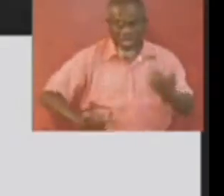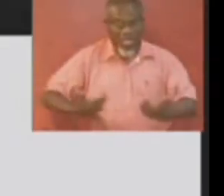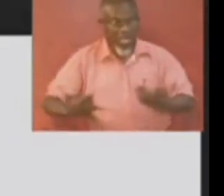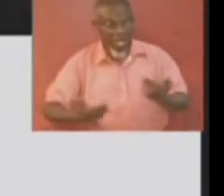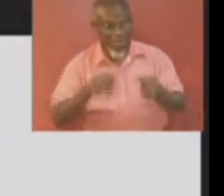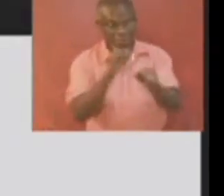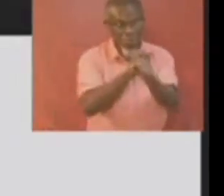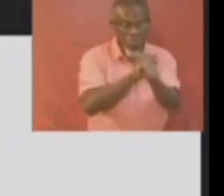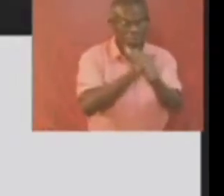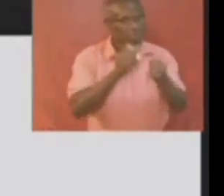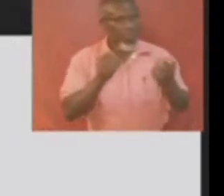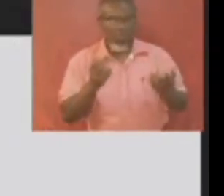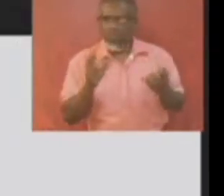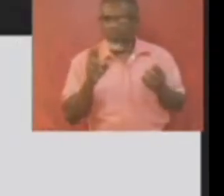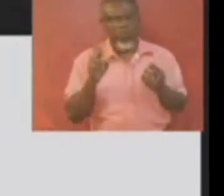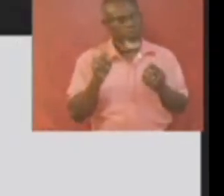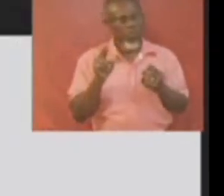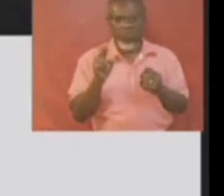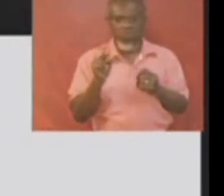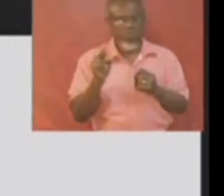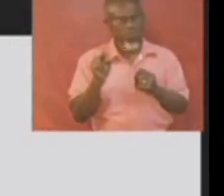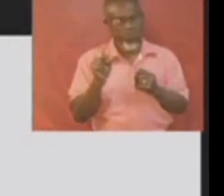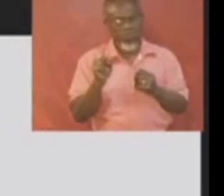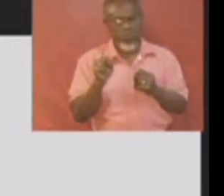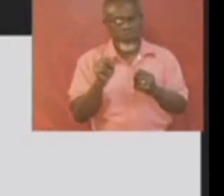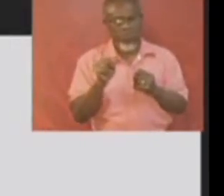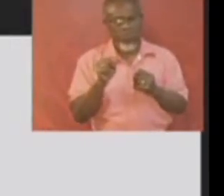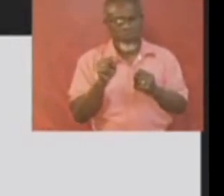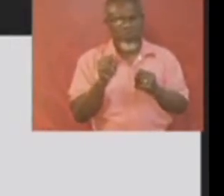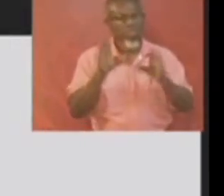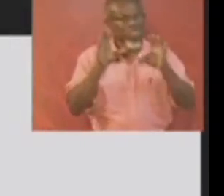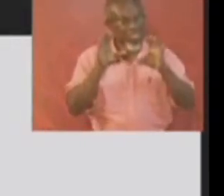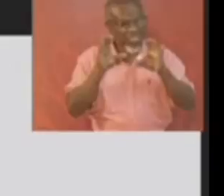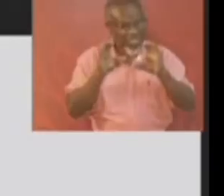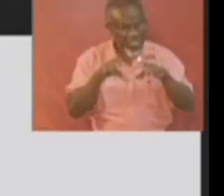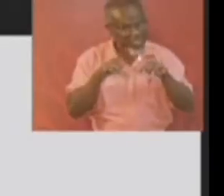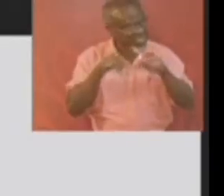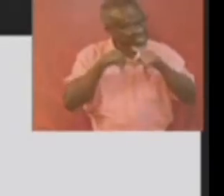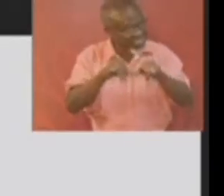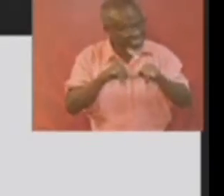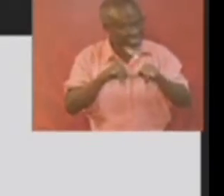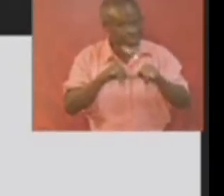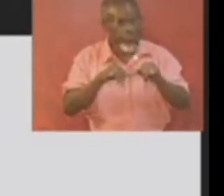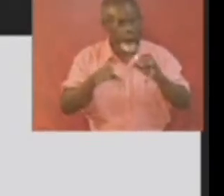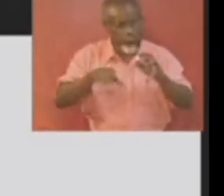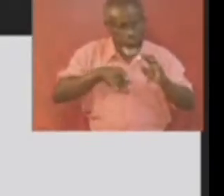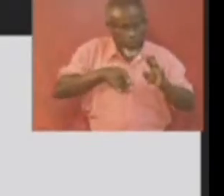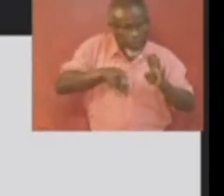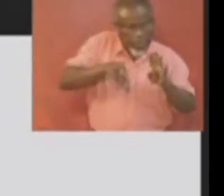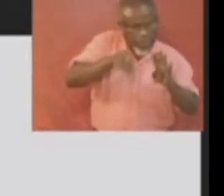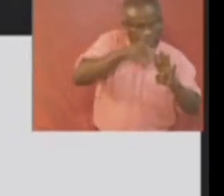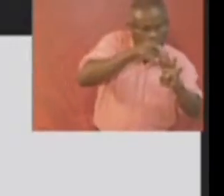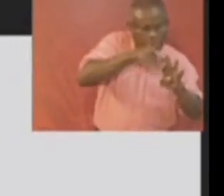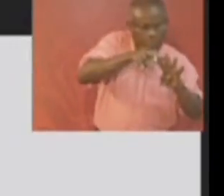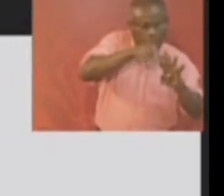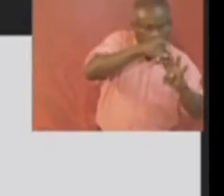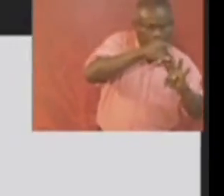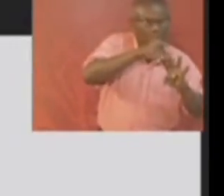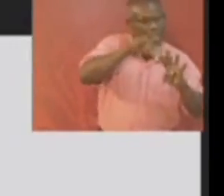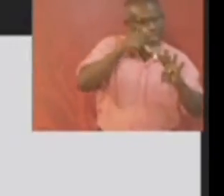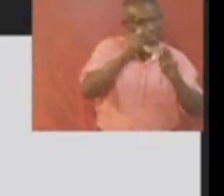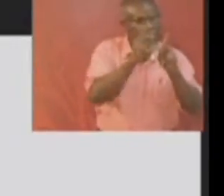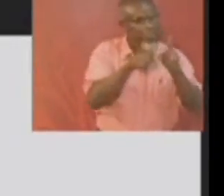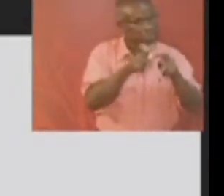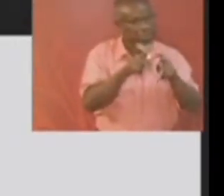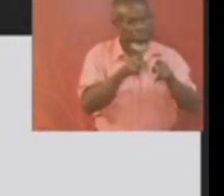actually actively encouraging the U.S. population to forego some of the traditional gatherings around this